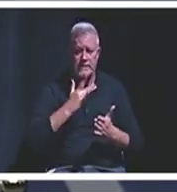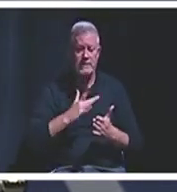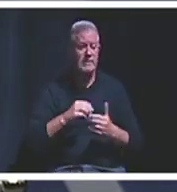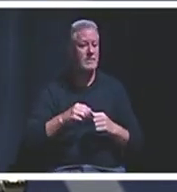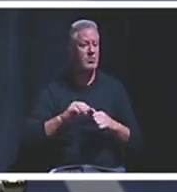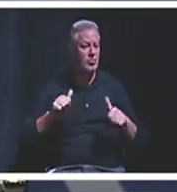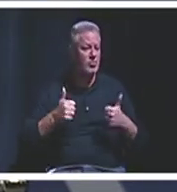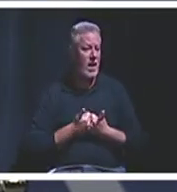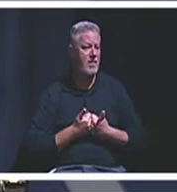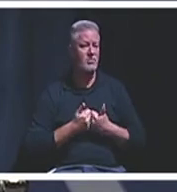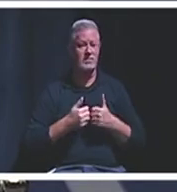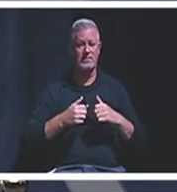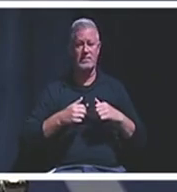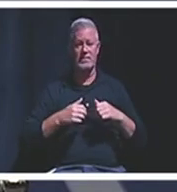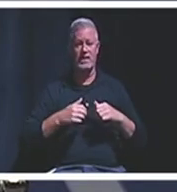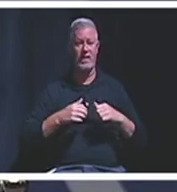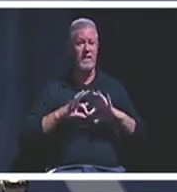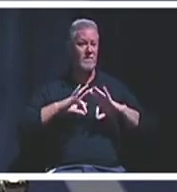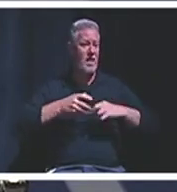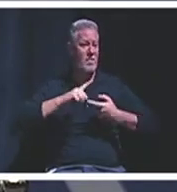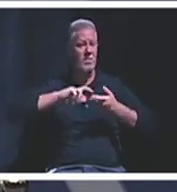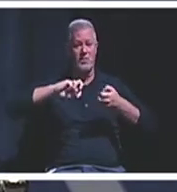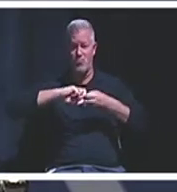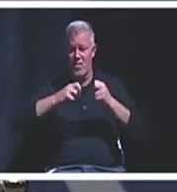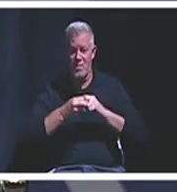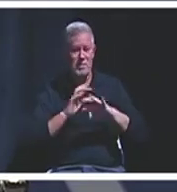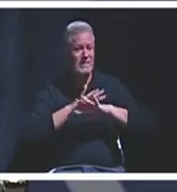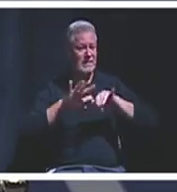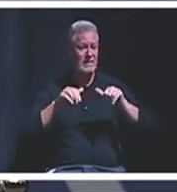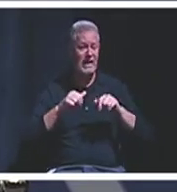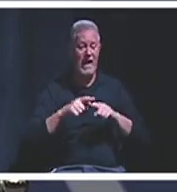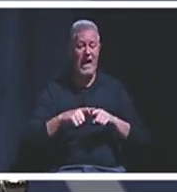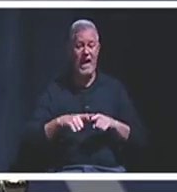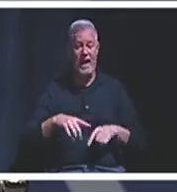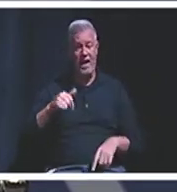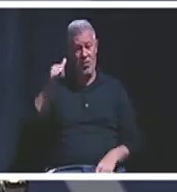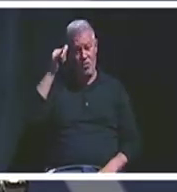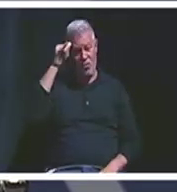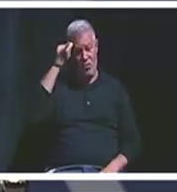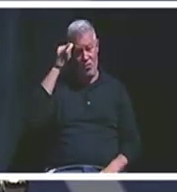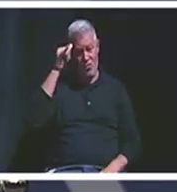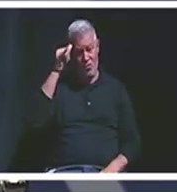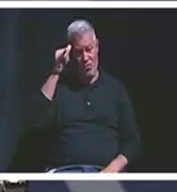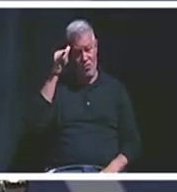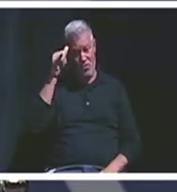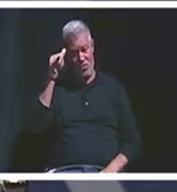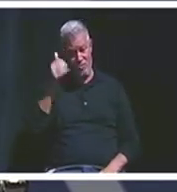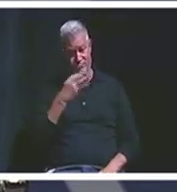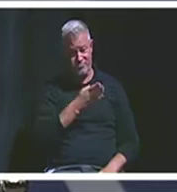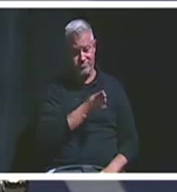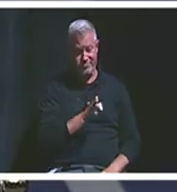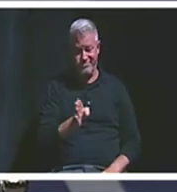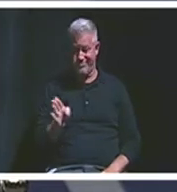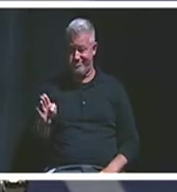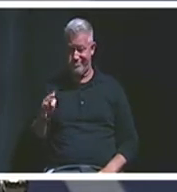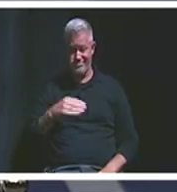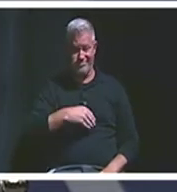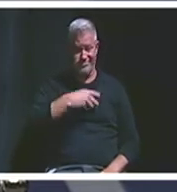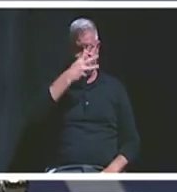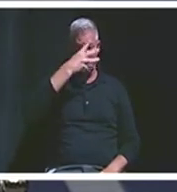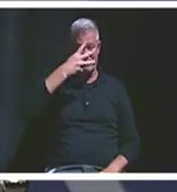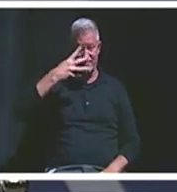family and health hiccups, and a long and navigating a long immigration